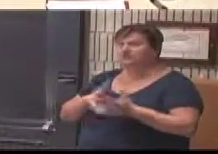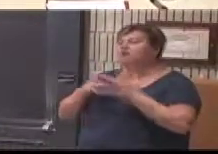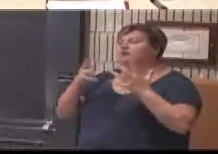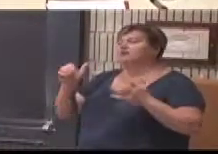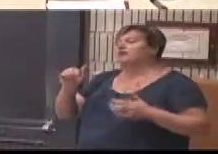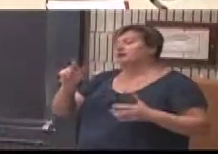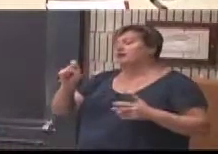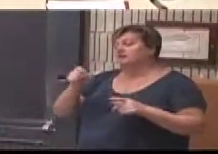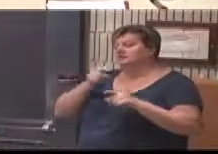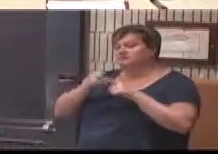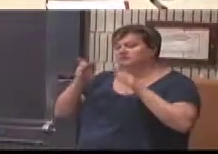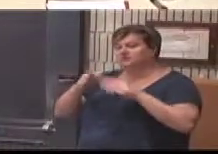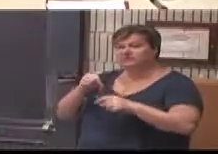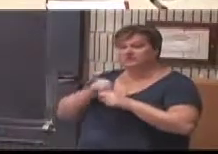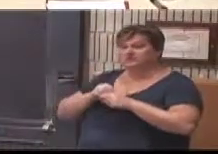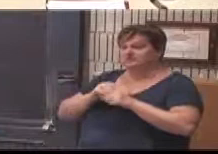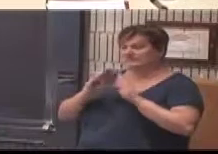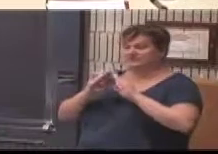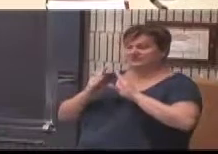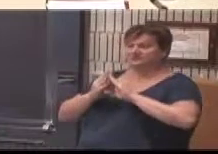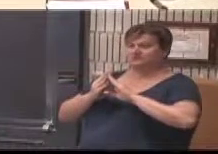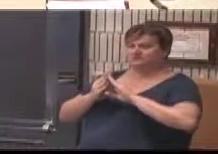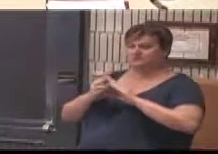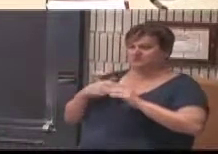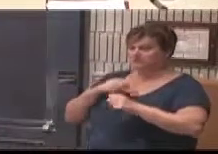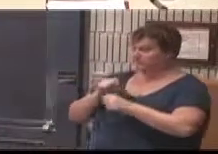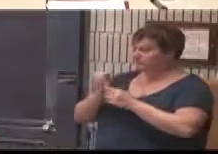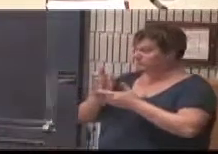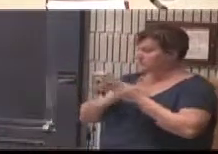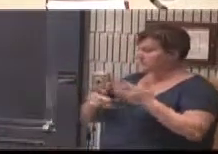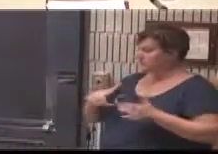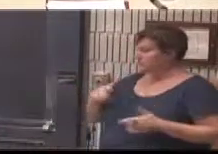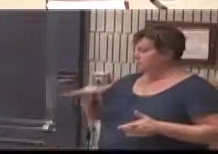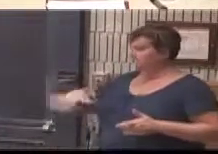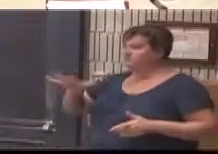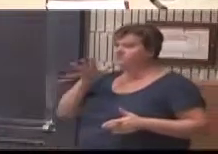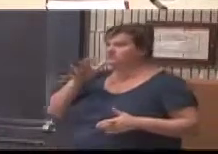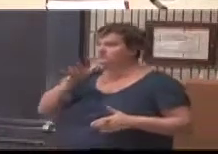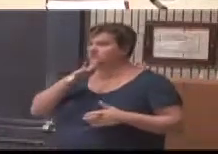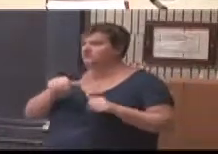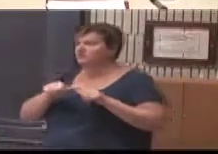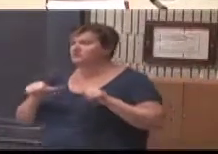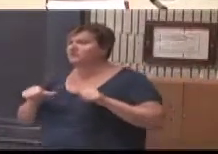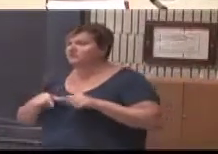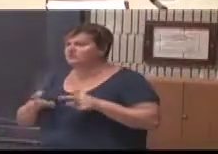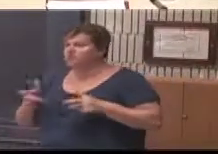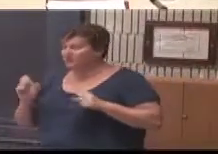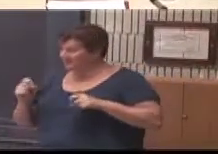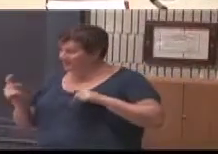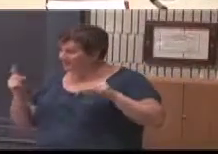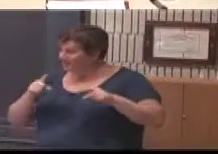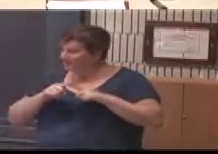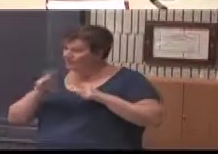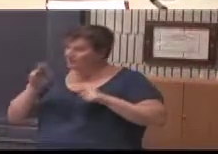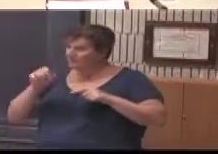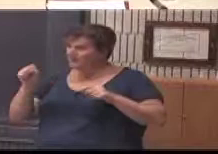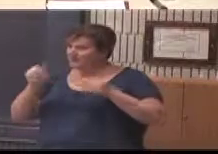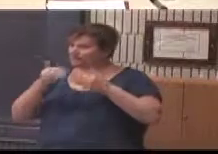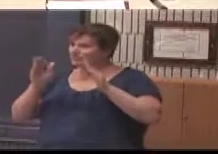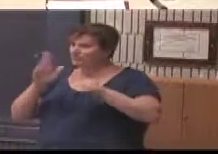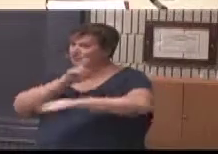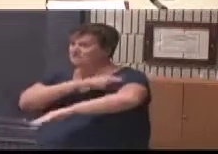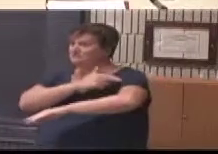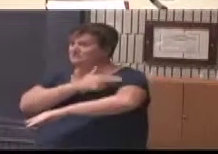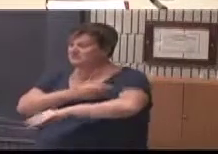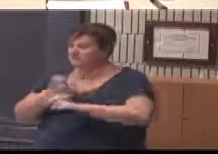ALS specialists are located in the city, so I've worked with some people who live in a rural area, and I say, can you get into Mass General to get a